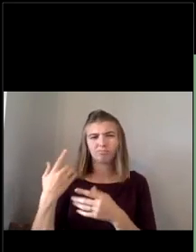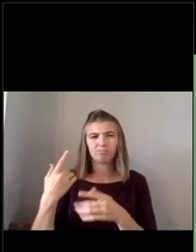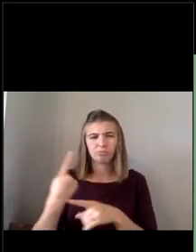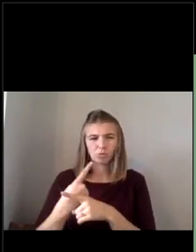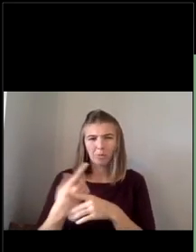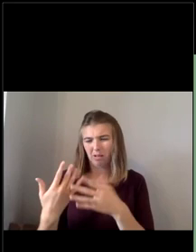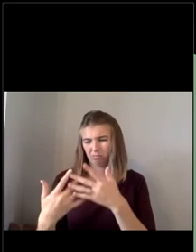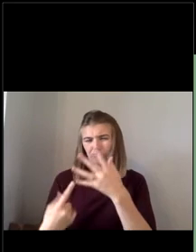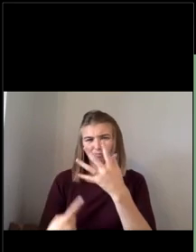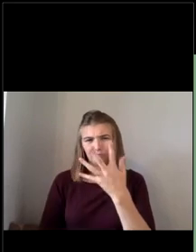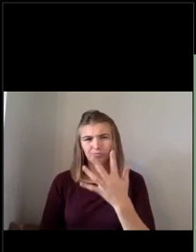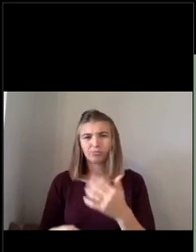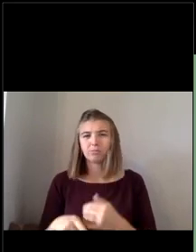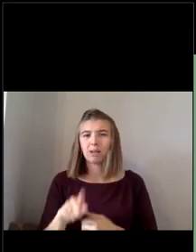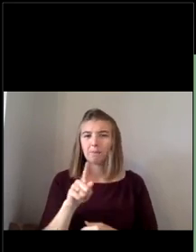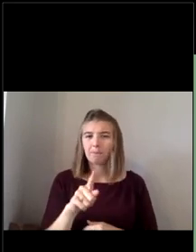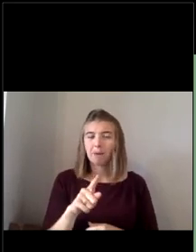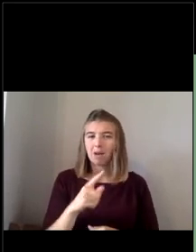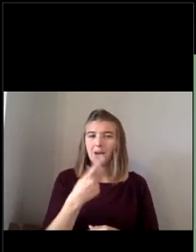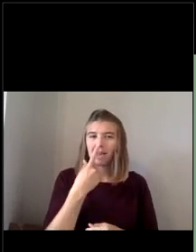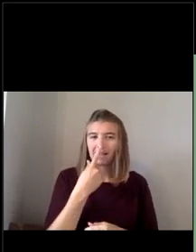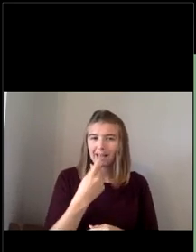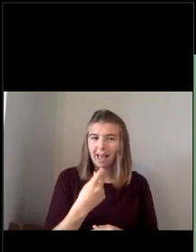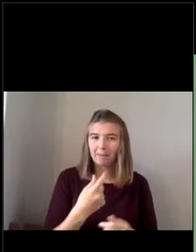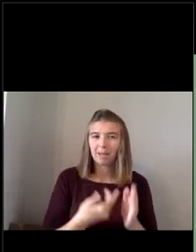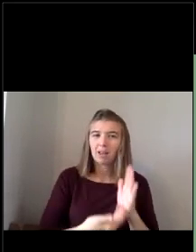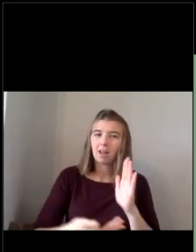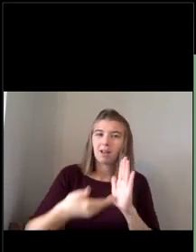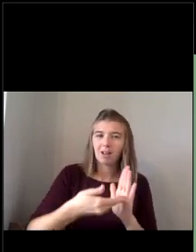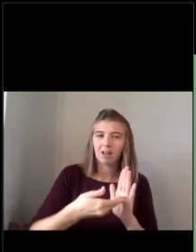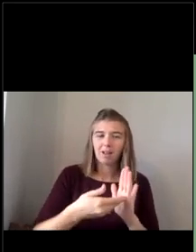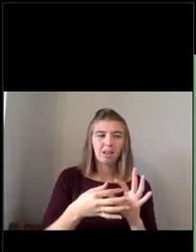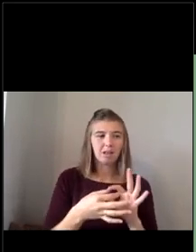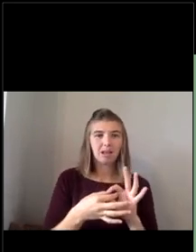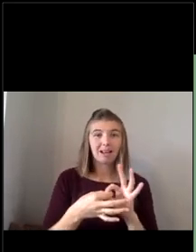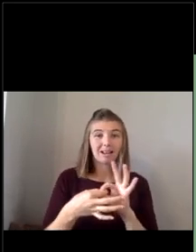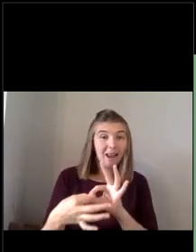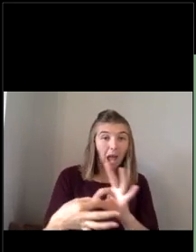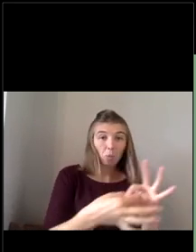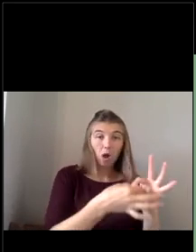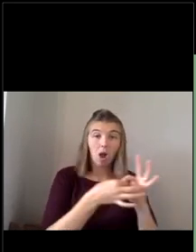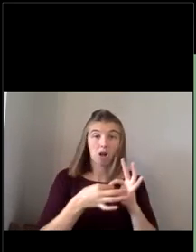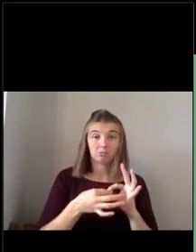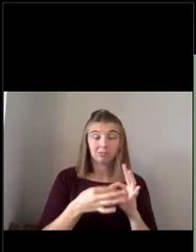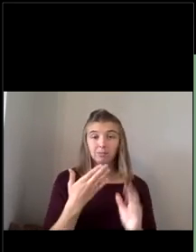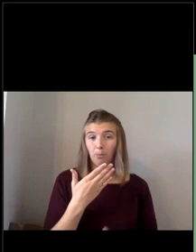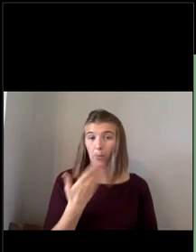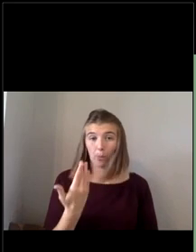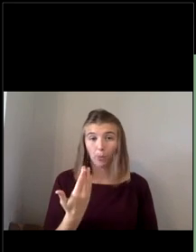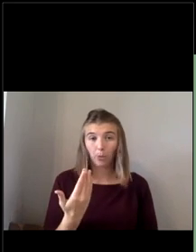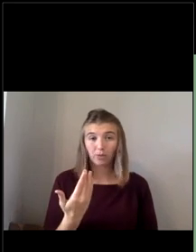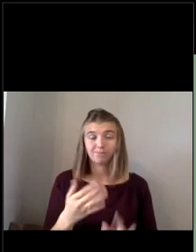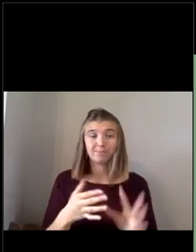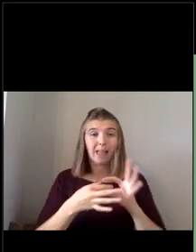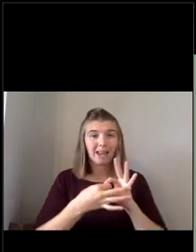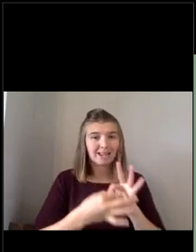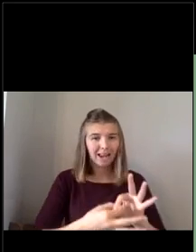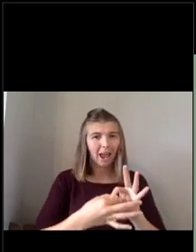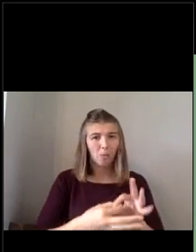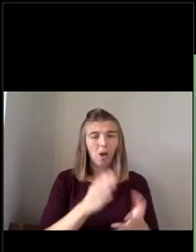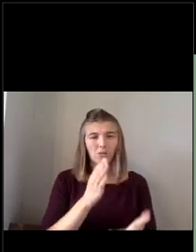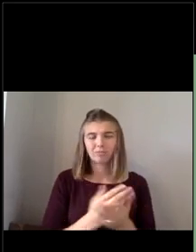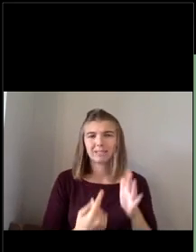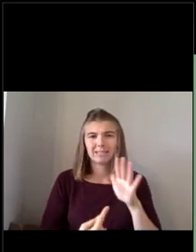following. Number one is lack of networks. Networking is important and also even crucial. You